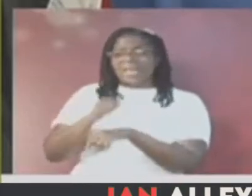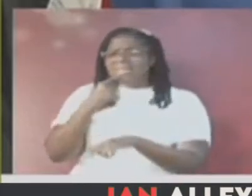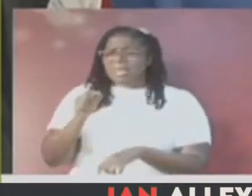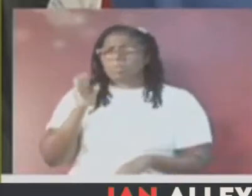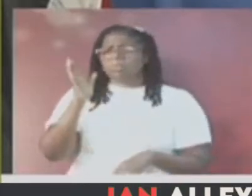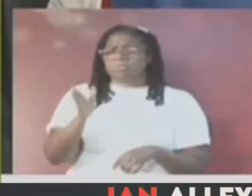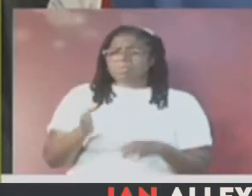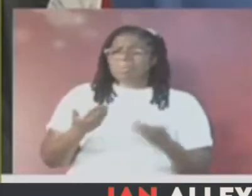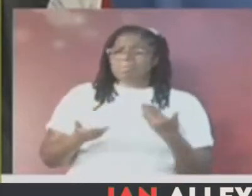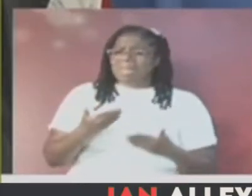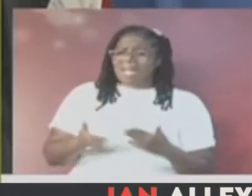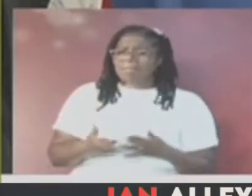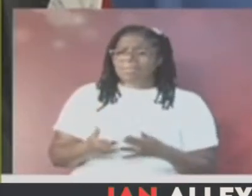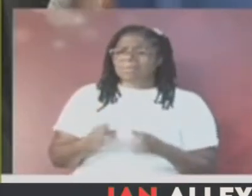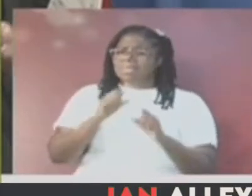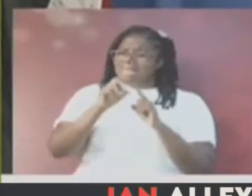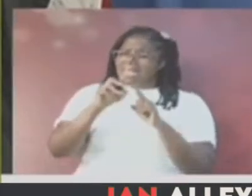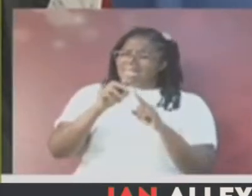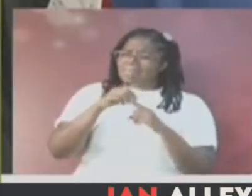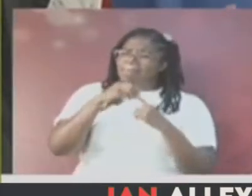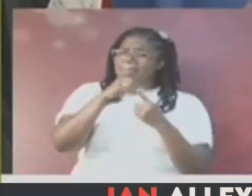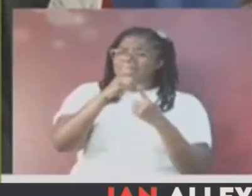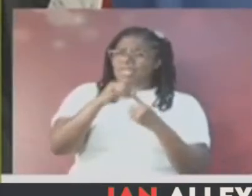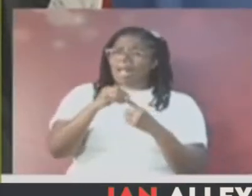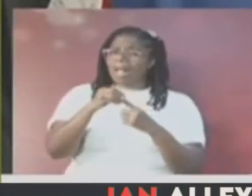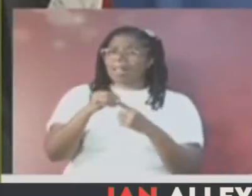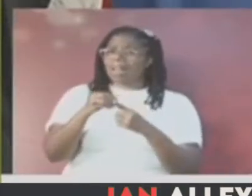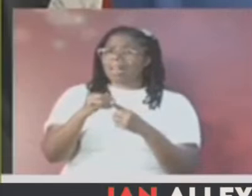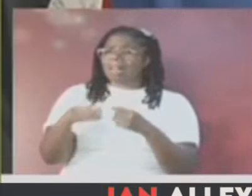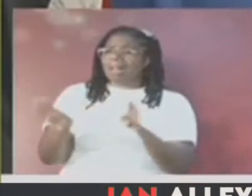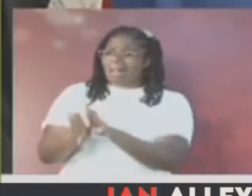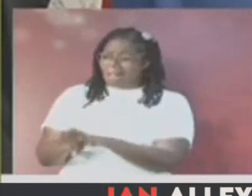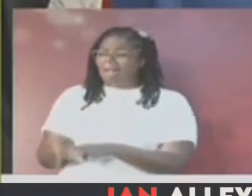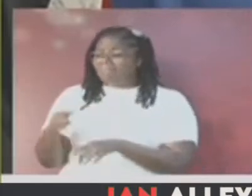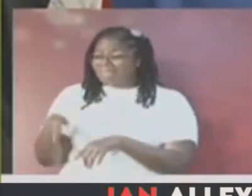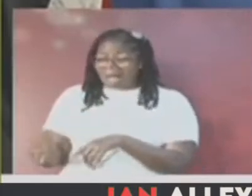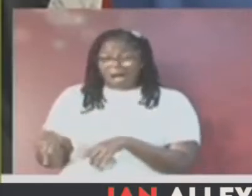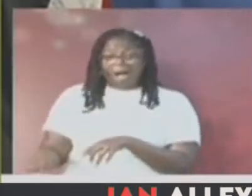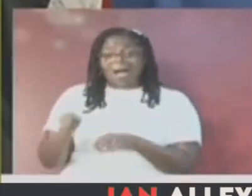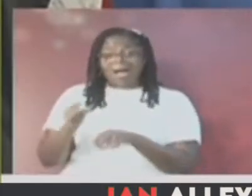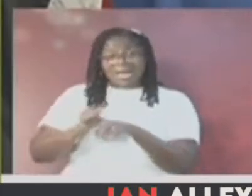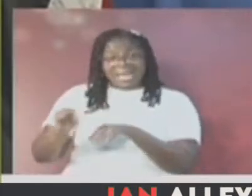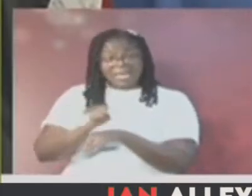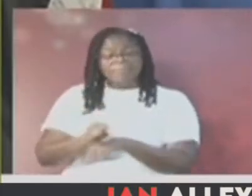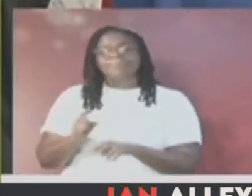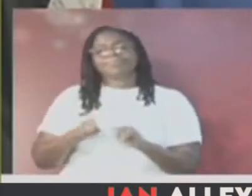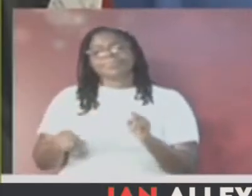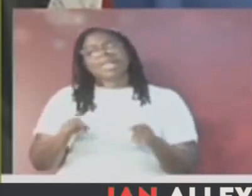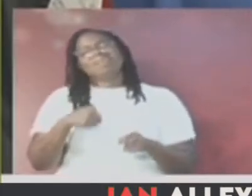Guyana. But then the logistical and other difficulties arose.